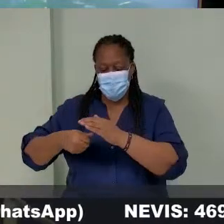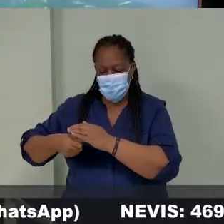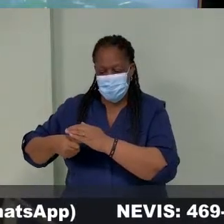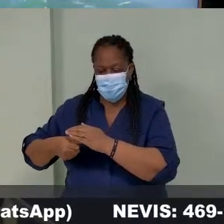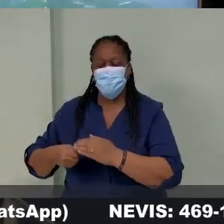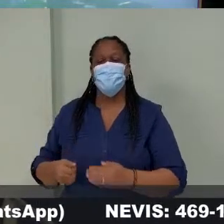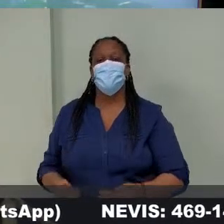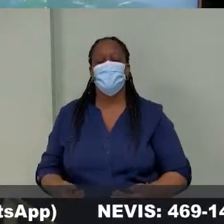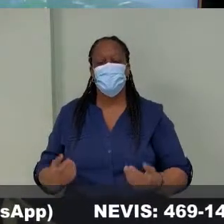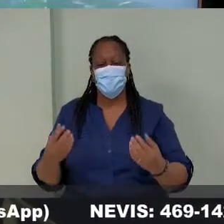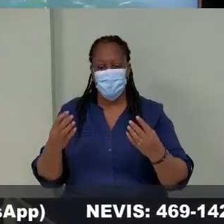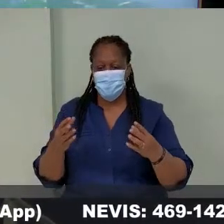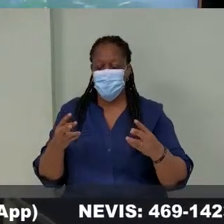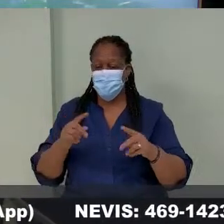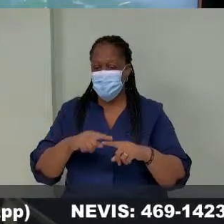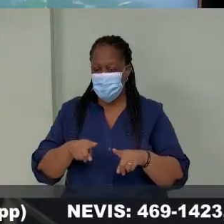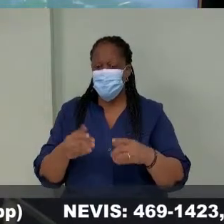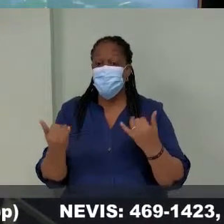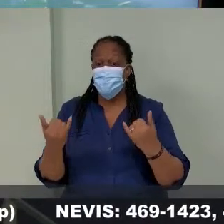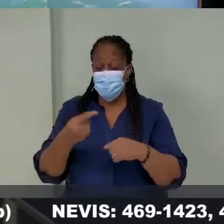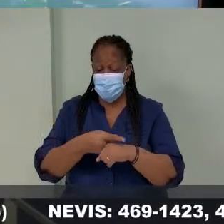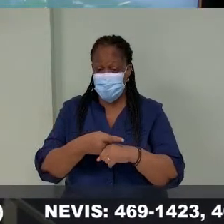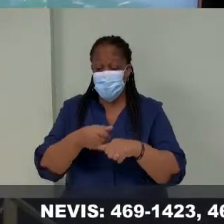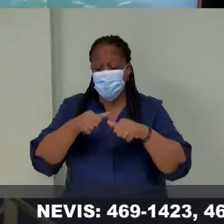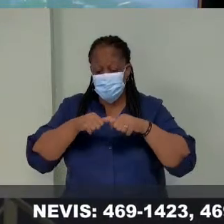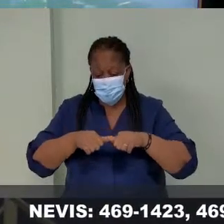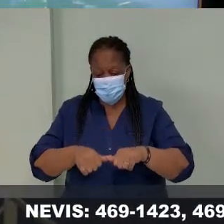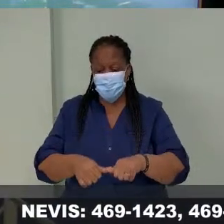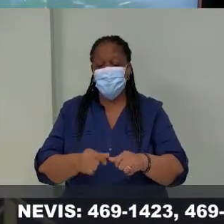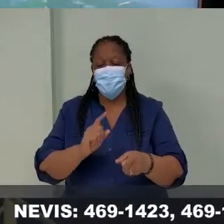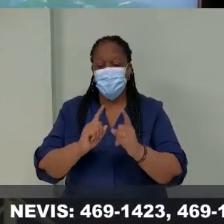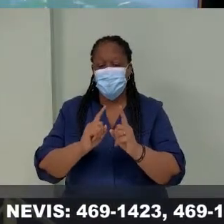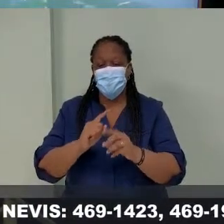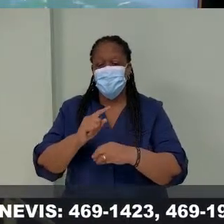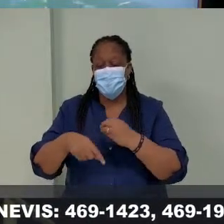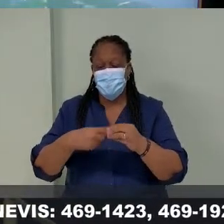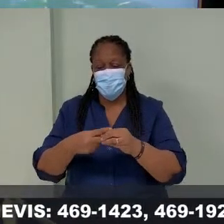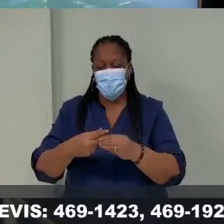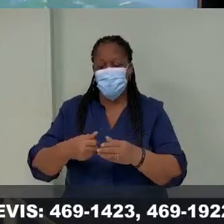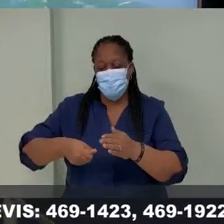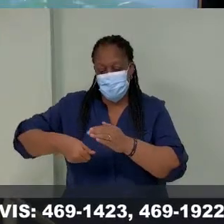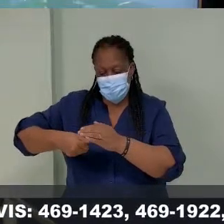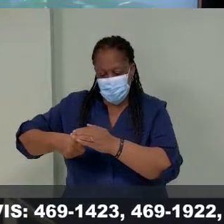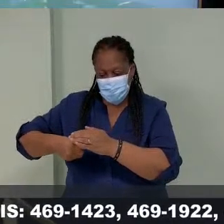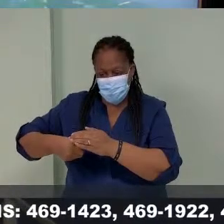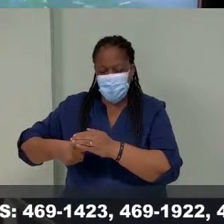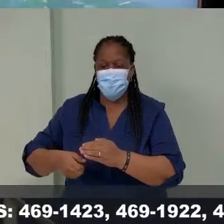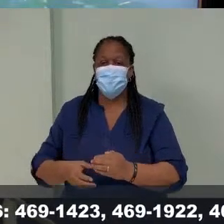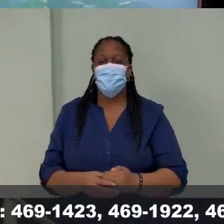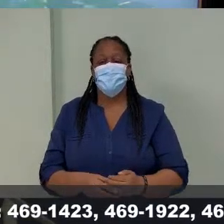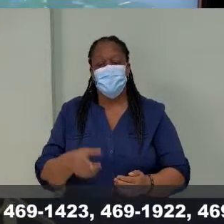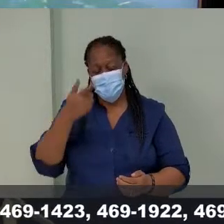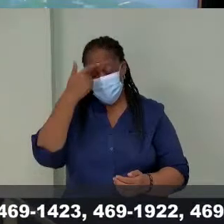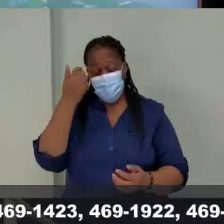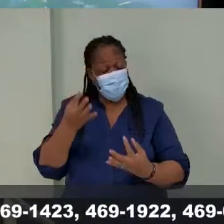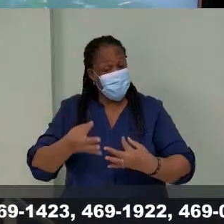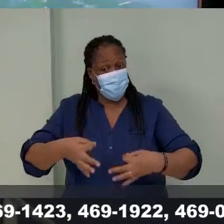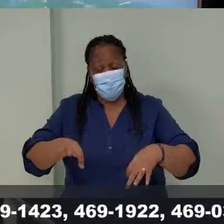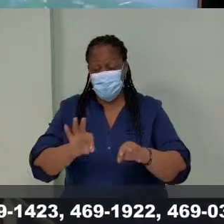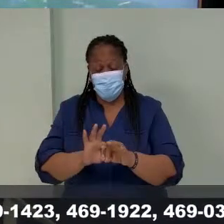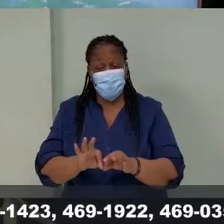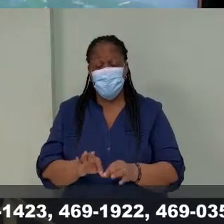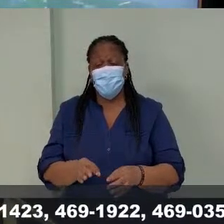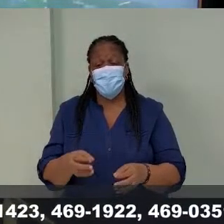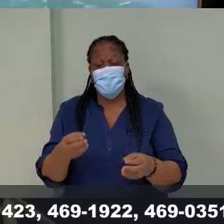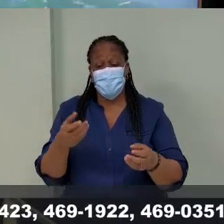is important that I continue to speak about quarantine because it is a very important measure